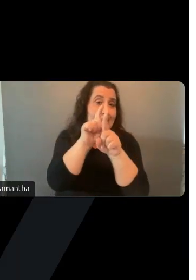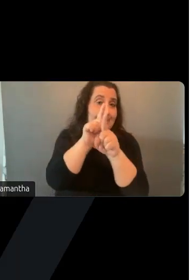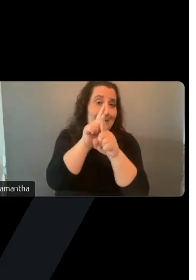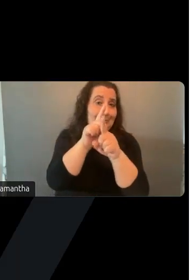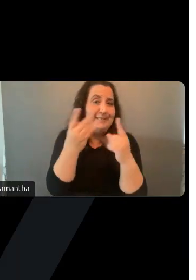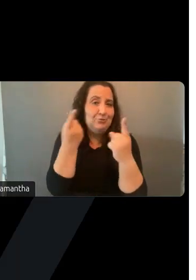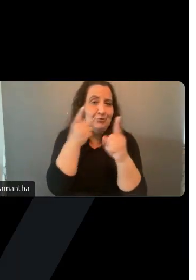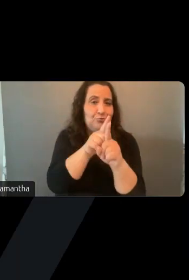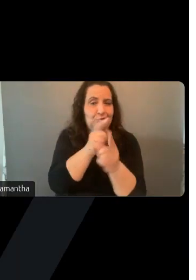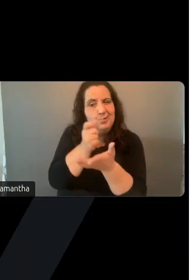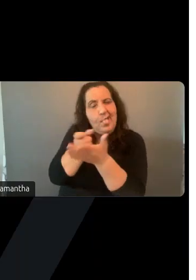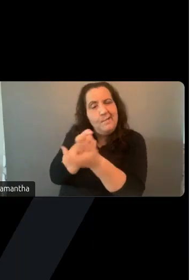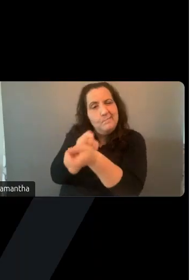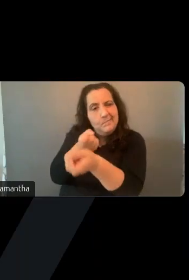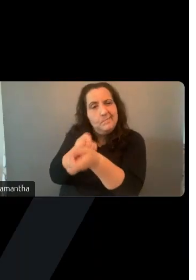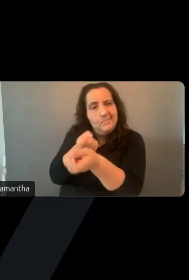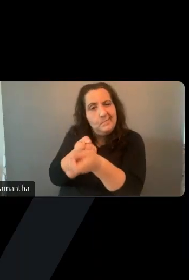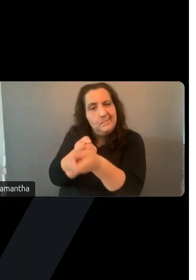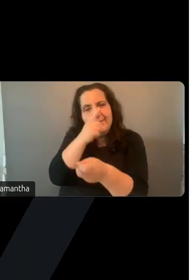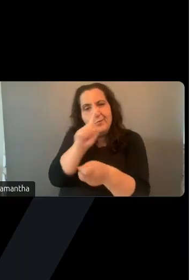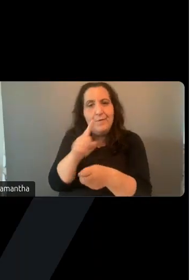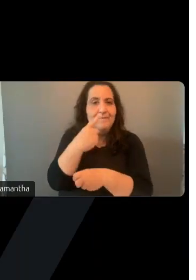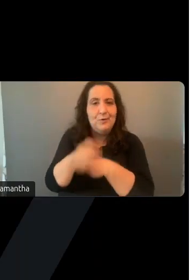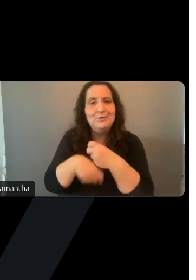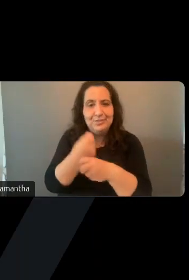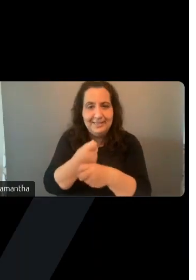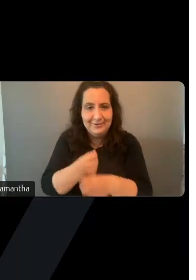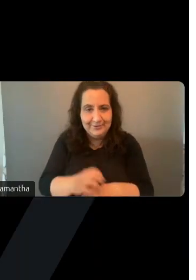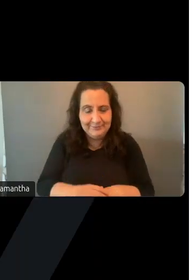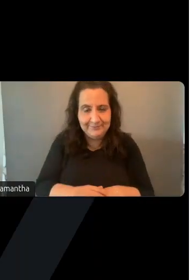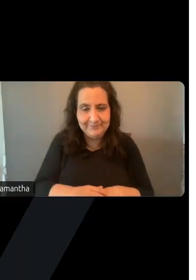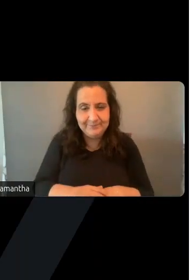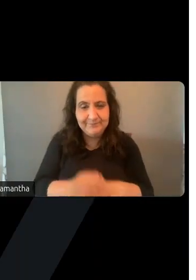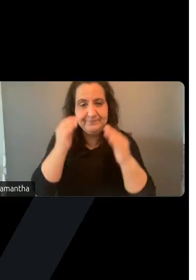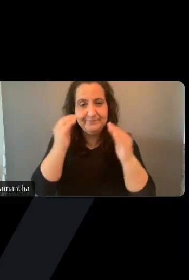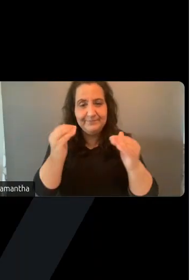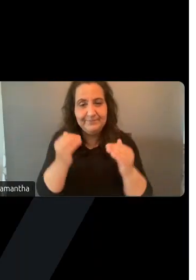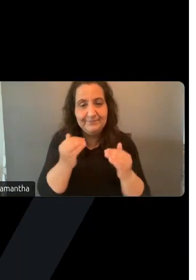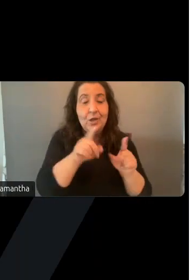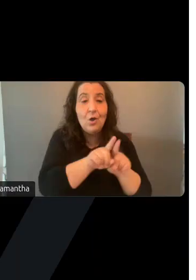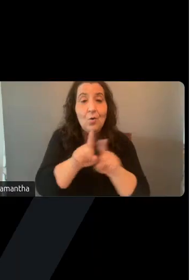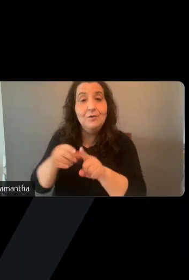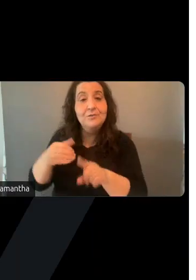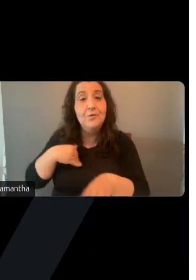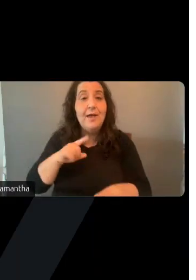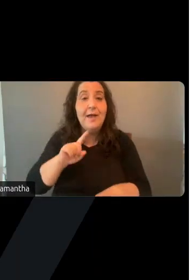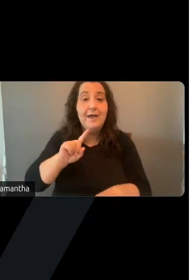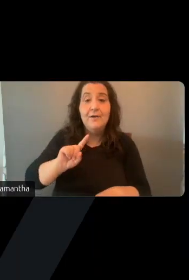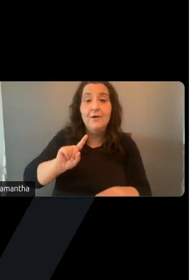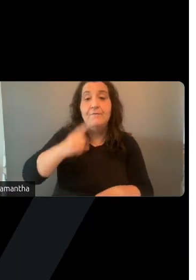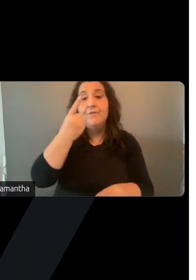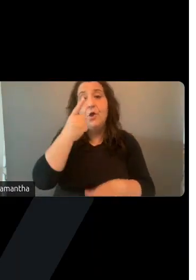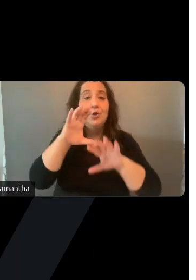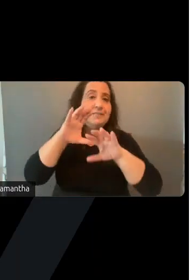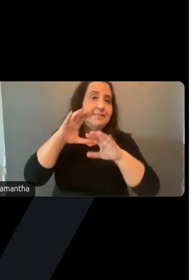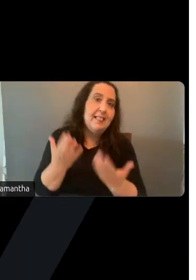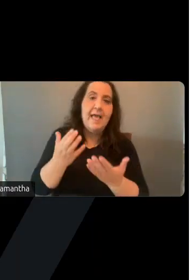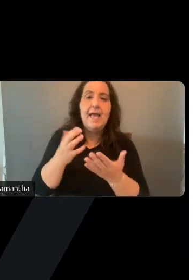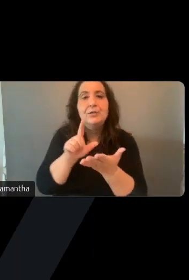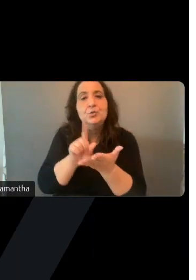professional growth throughout your first year. We also have a first class newsletter, which is a monthly bulletin.